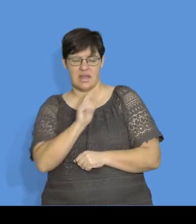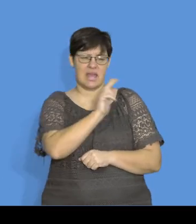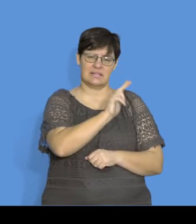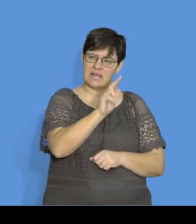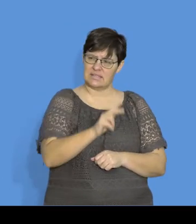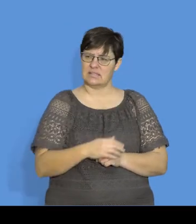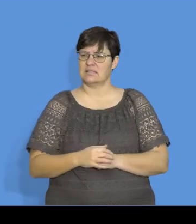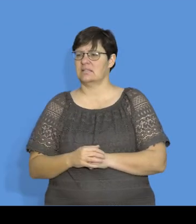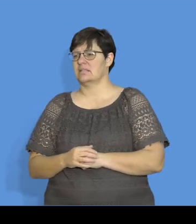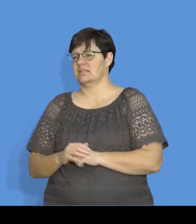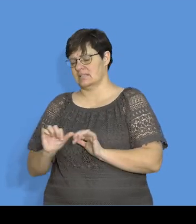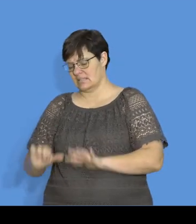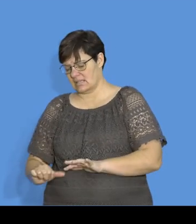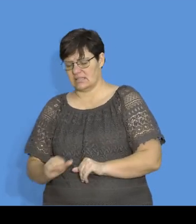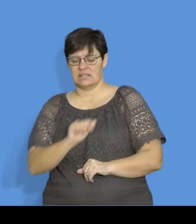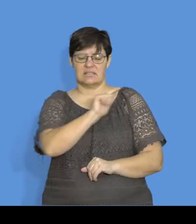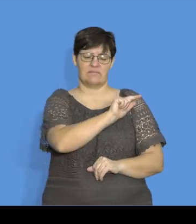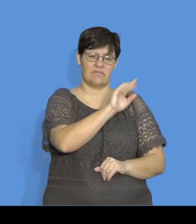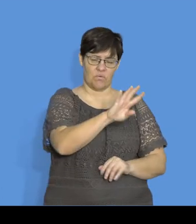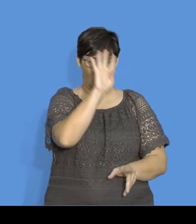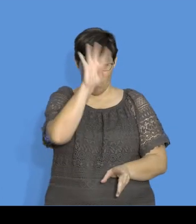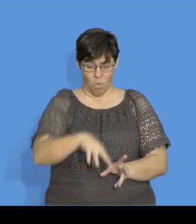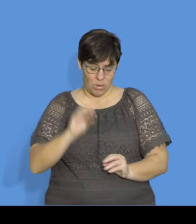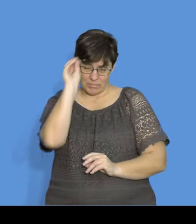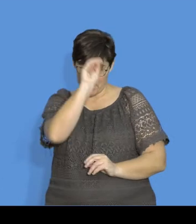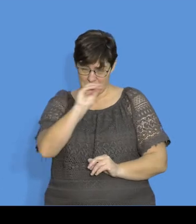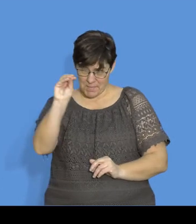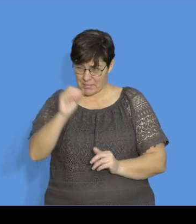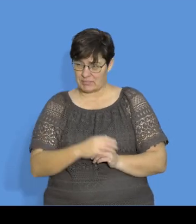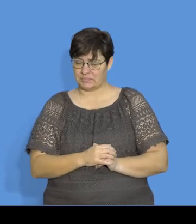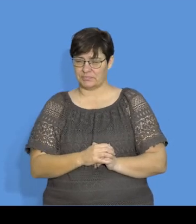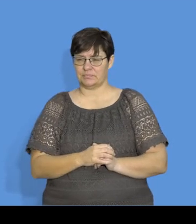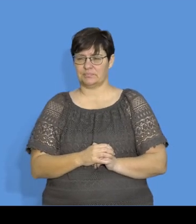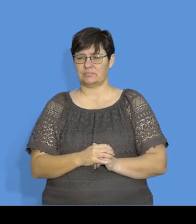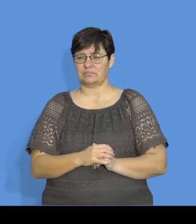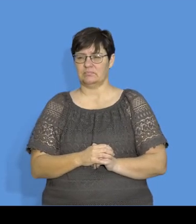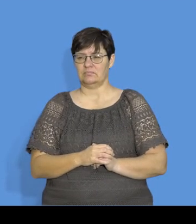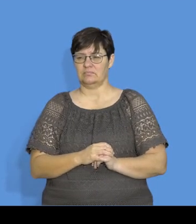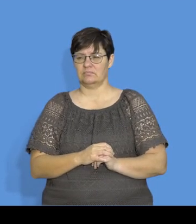put all the points on my Cartesian plane, let's see what we get.